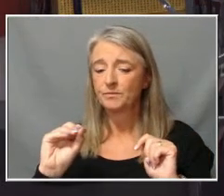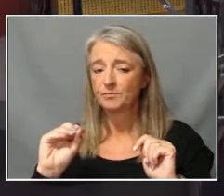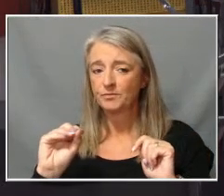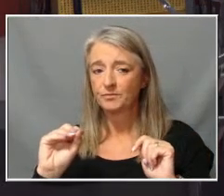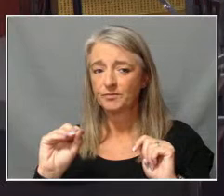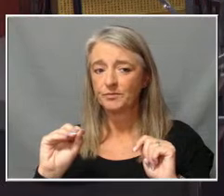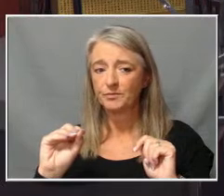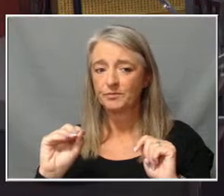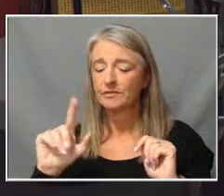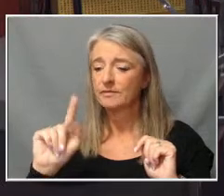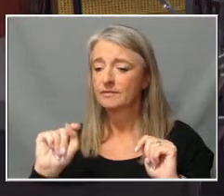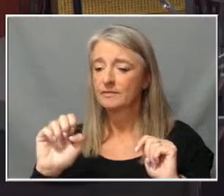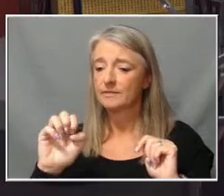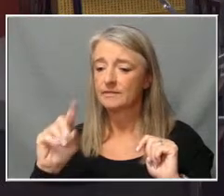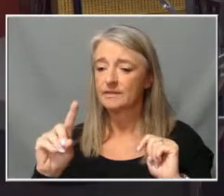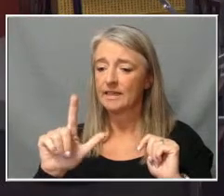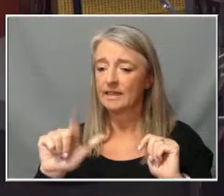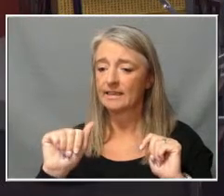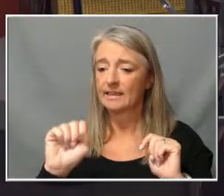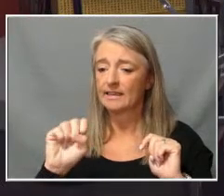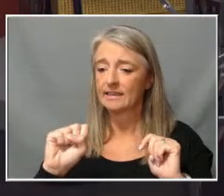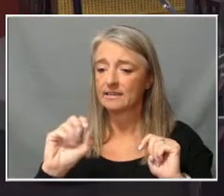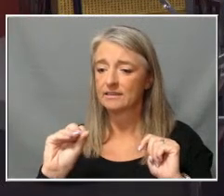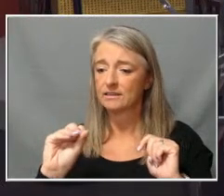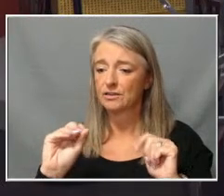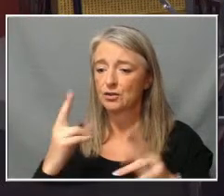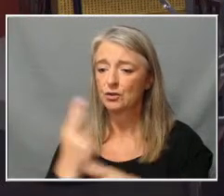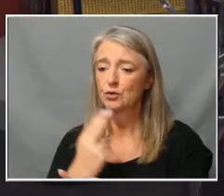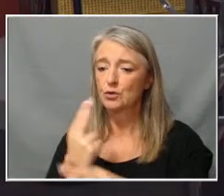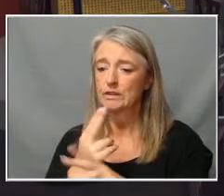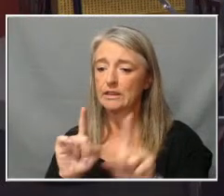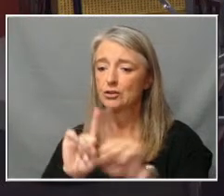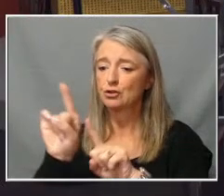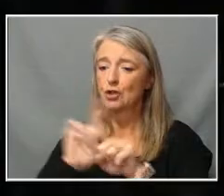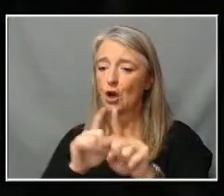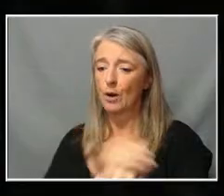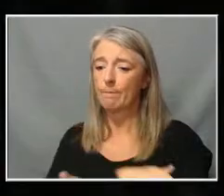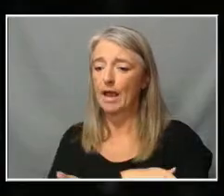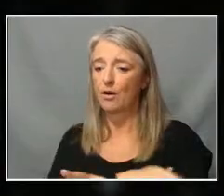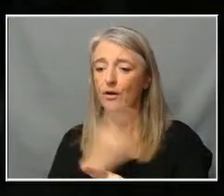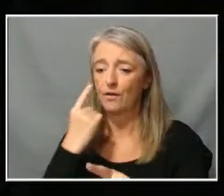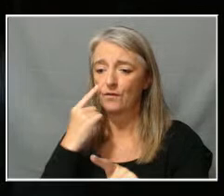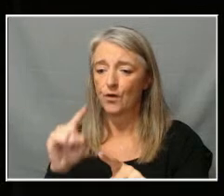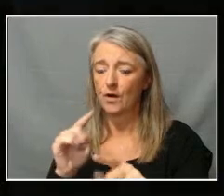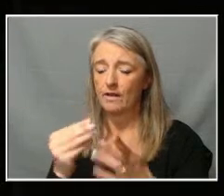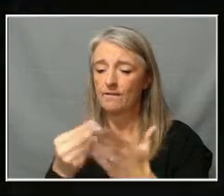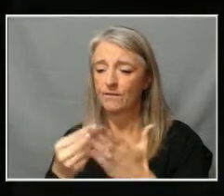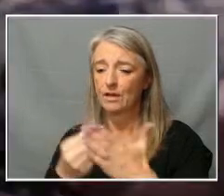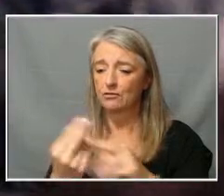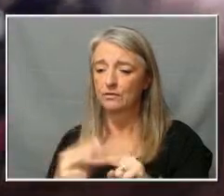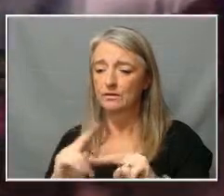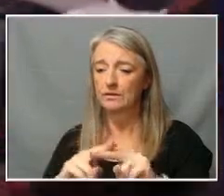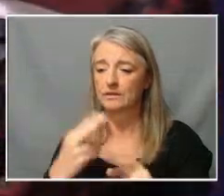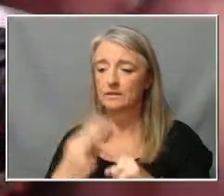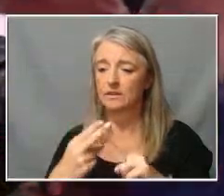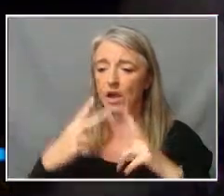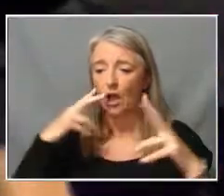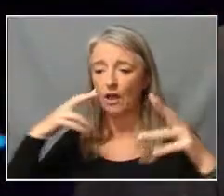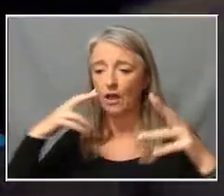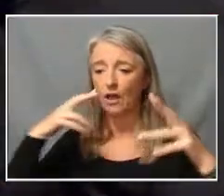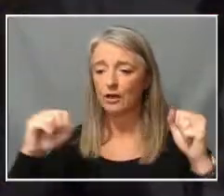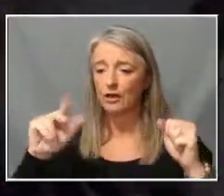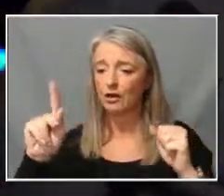Lasso is from here, and you're using that star power, Billy, for this fundraiser called Thunder Gong. Yes. Tell